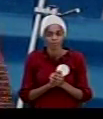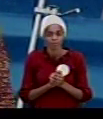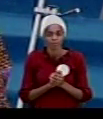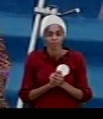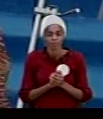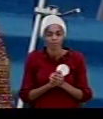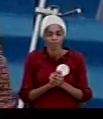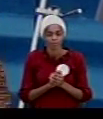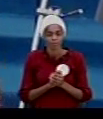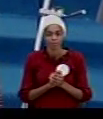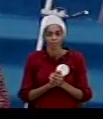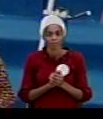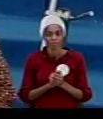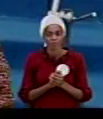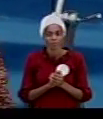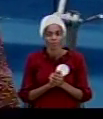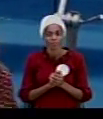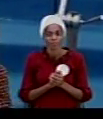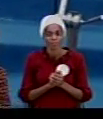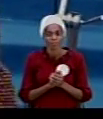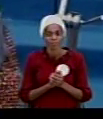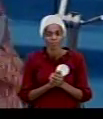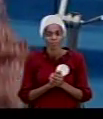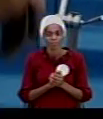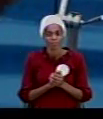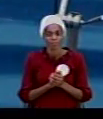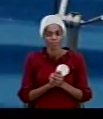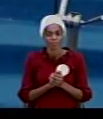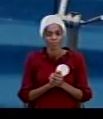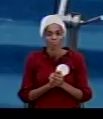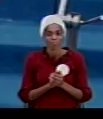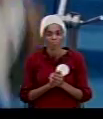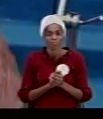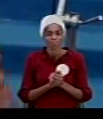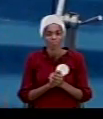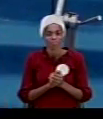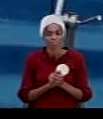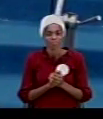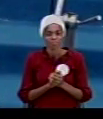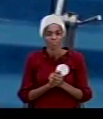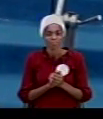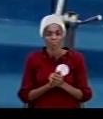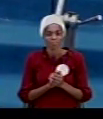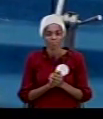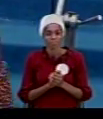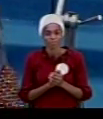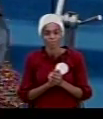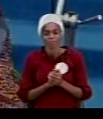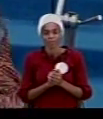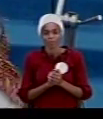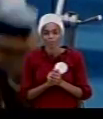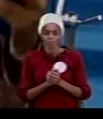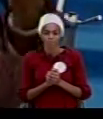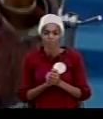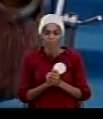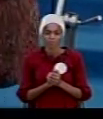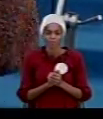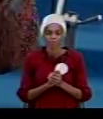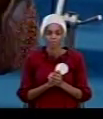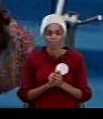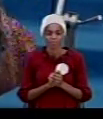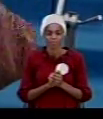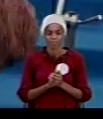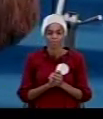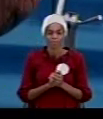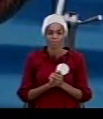fun igba lokan mi lati odun die seyin. Lati igba na Olorun de ran mi lowo. Ni 1986 ni